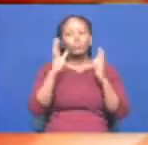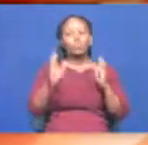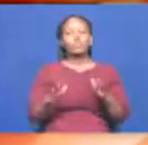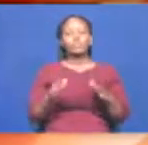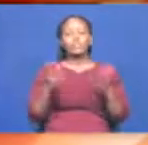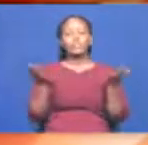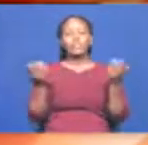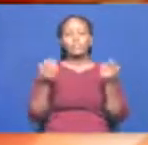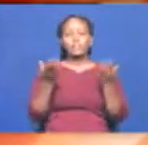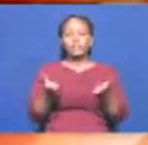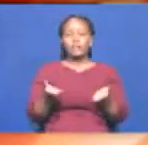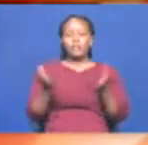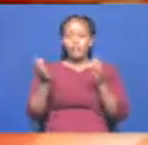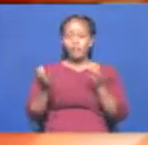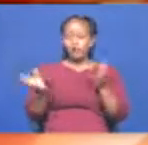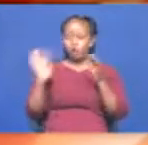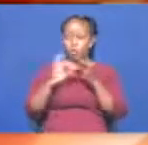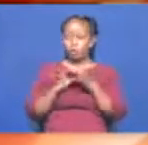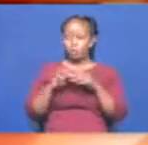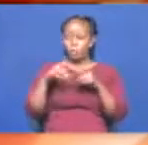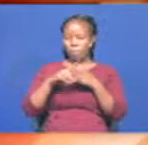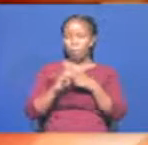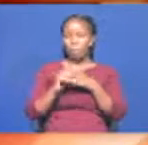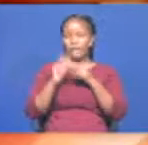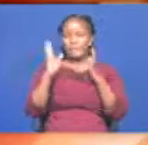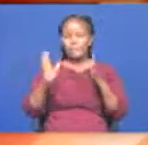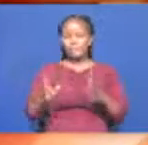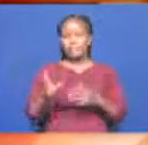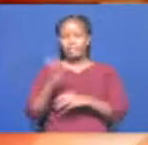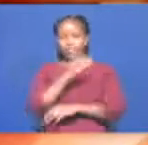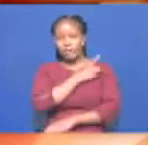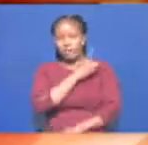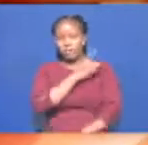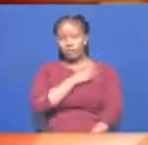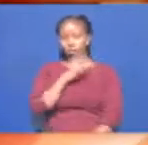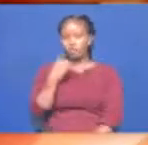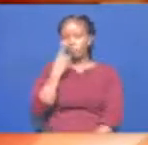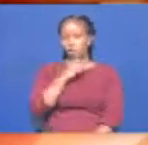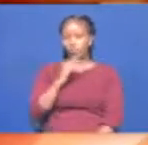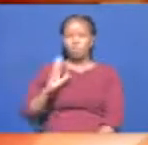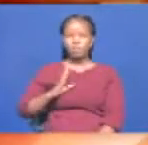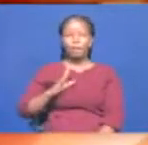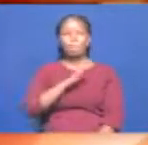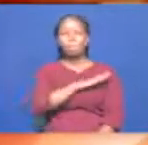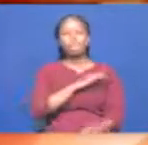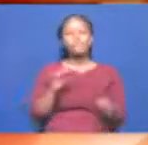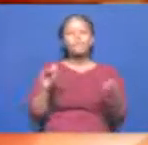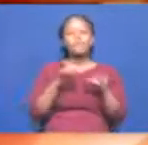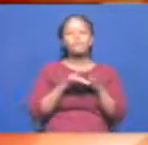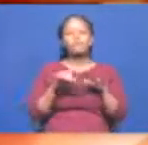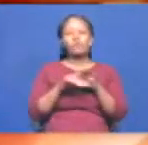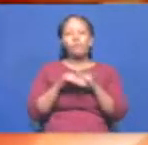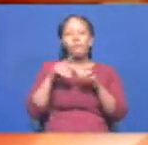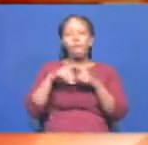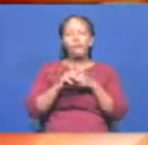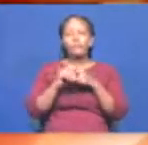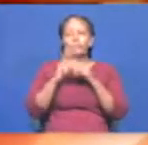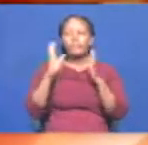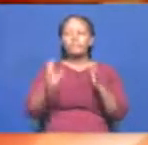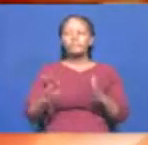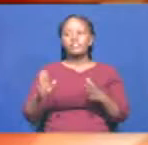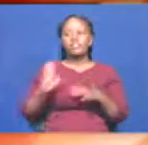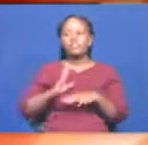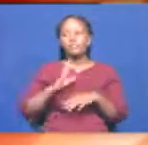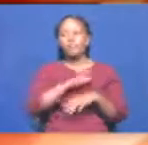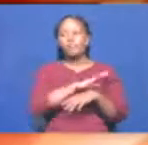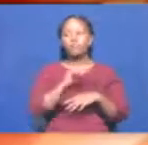by engineer Dr. Johnson Matu, who is a board member at the Engineers Board of Kenya, to help us understand how